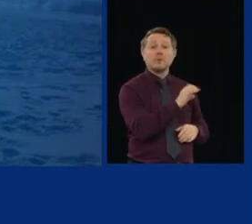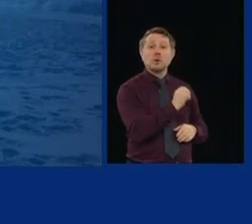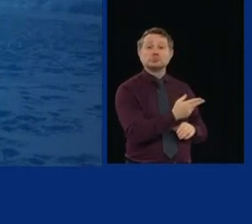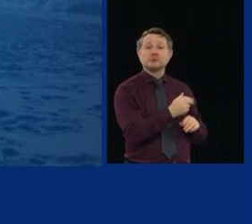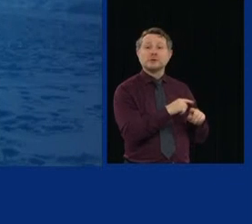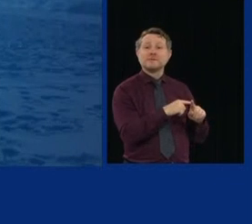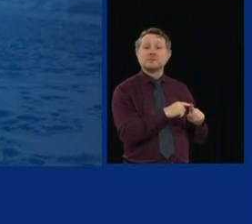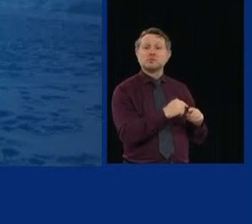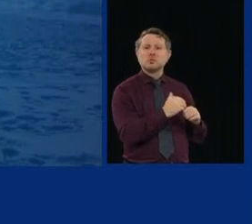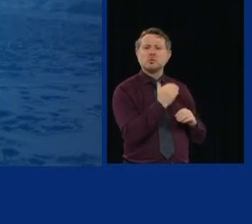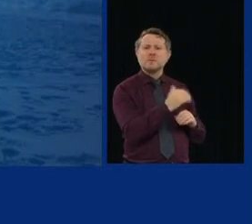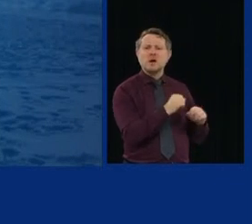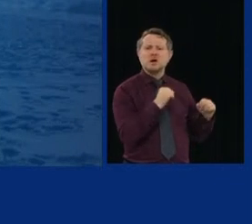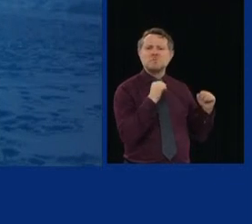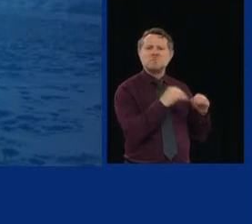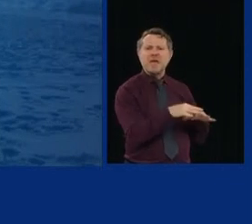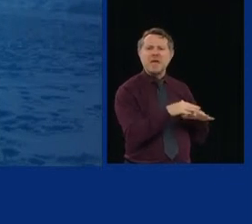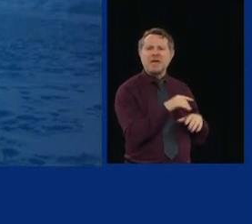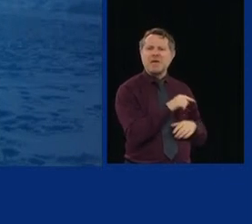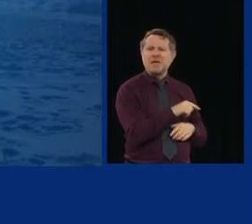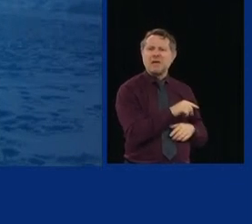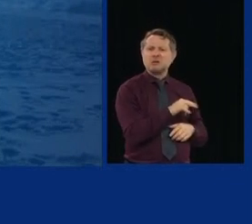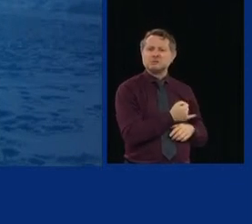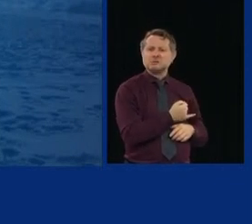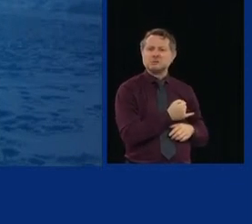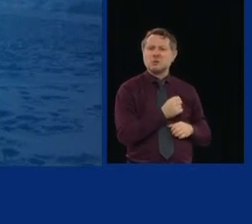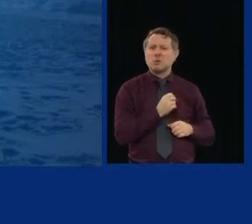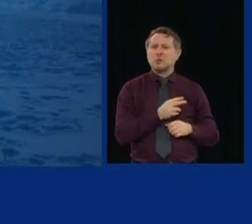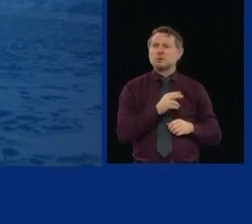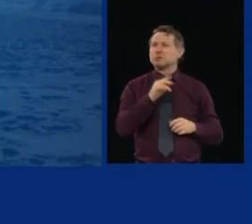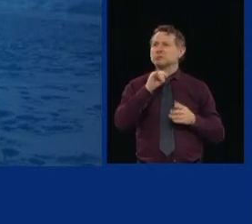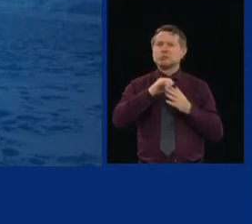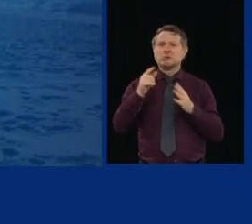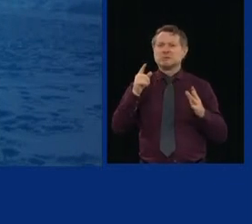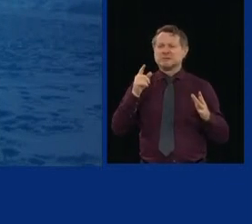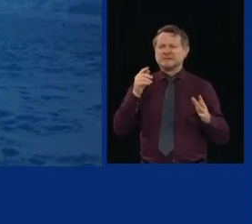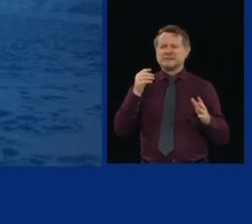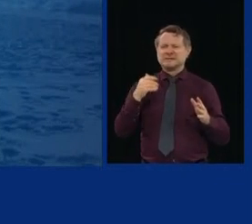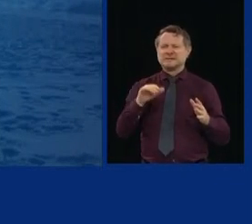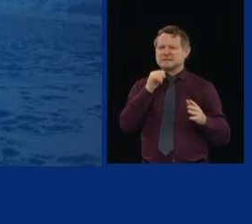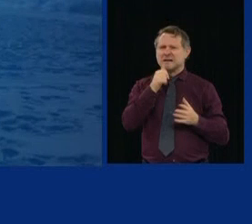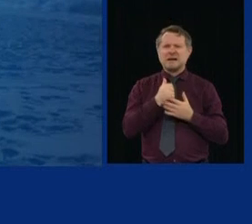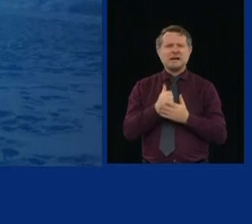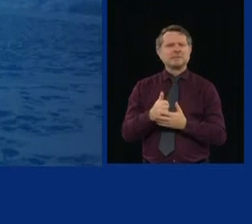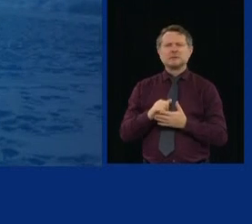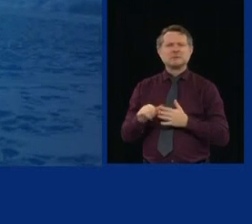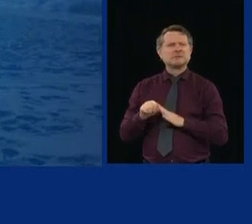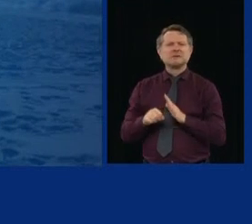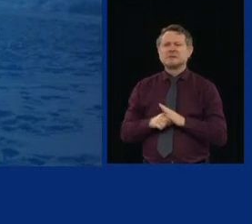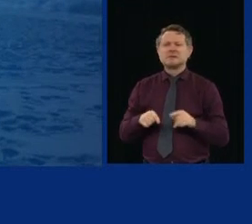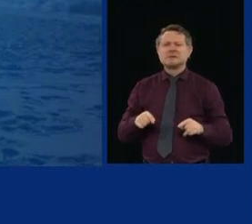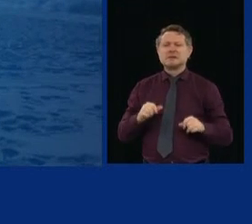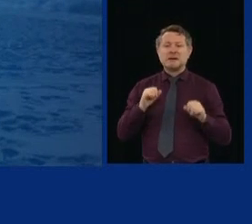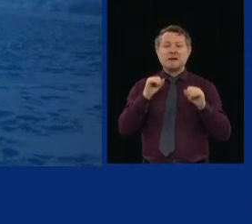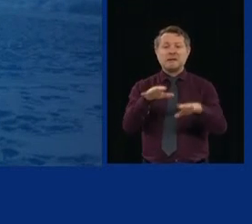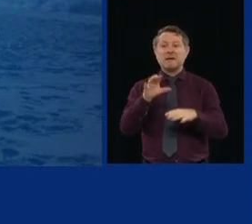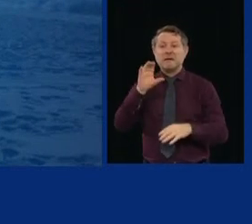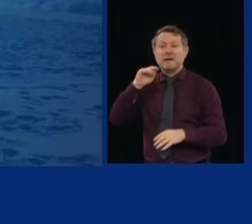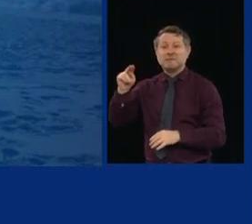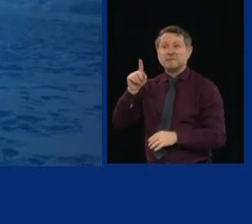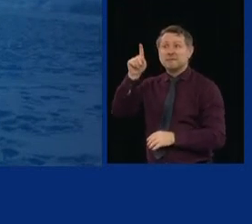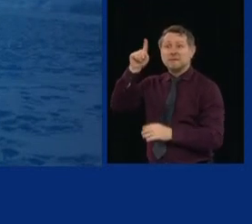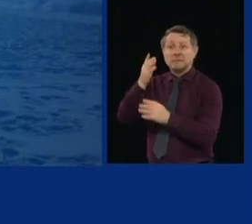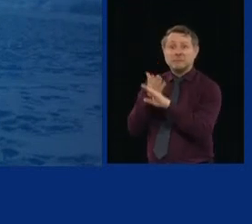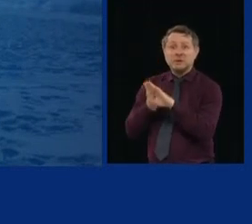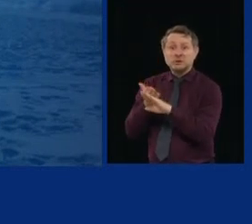and New Jersey going to that beach. It's not in our interest that people going to Connecticut beaches if those beaches are then going to be